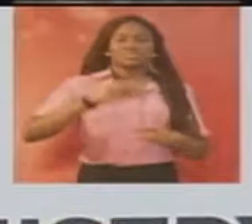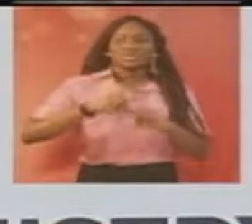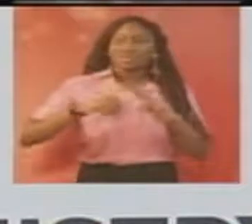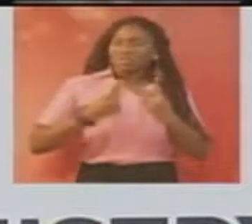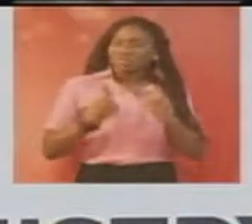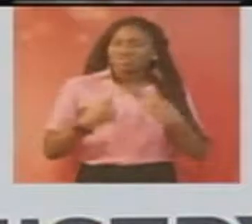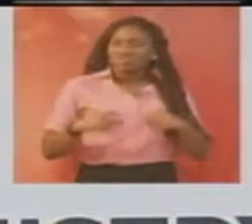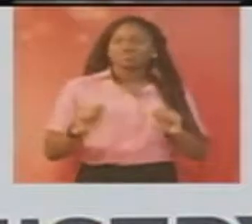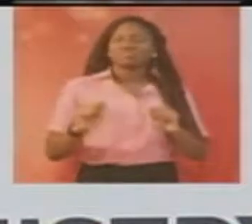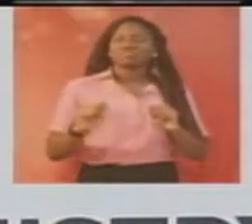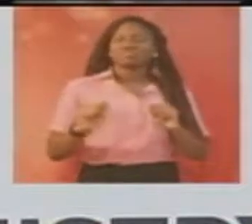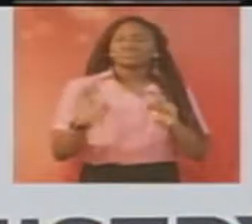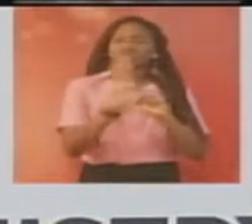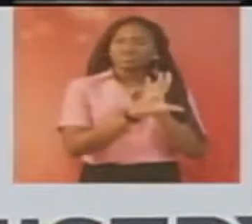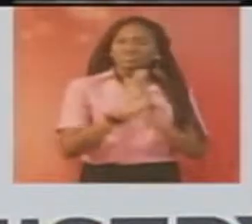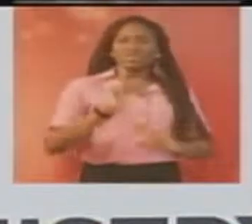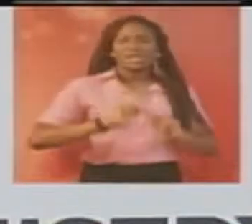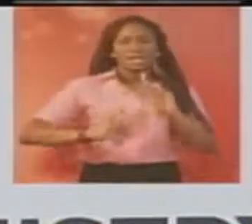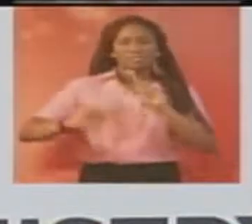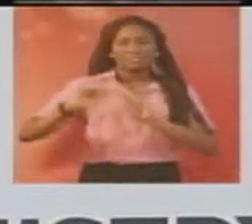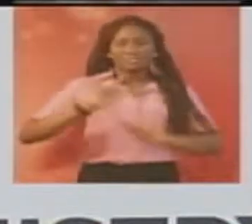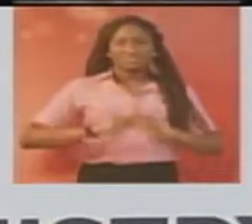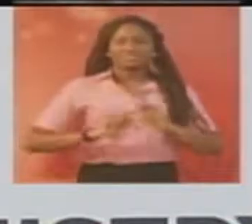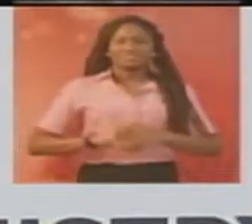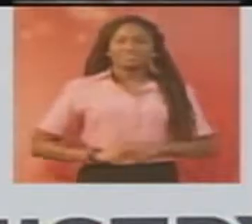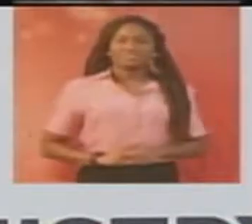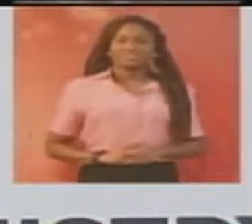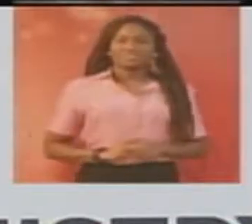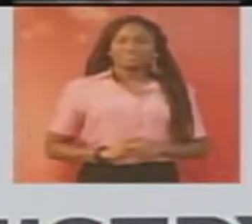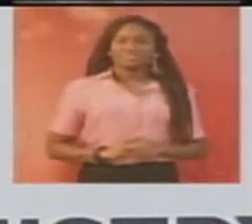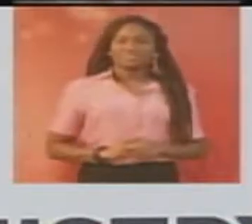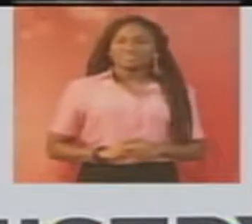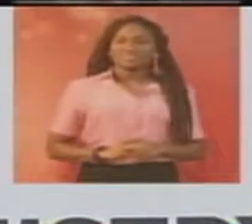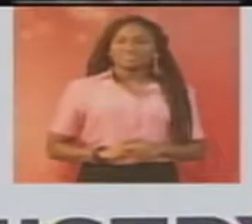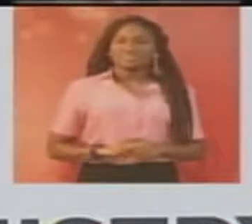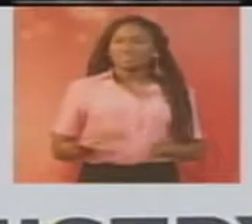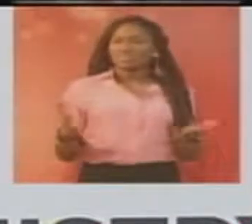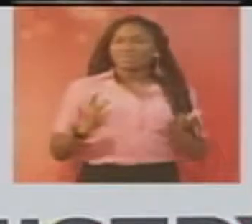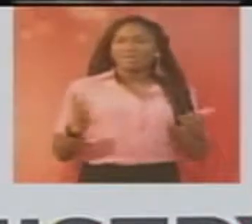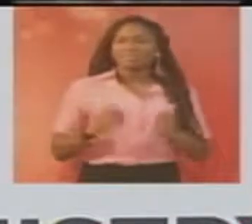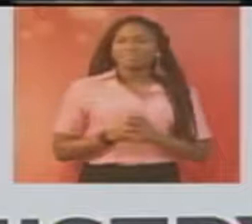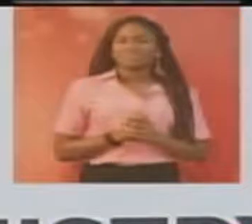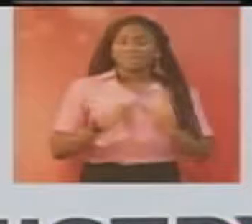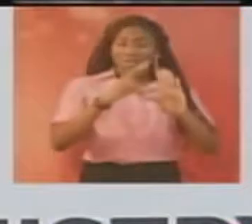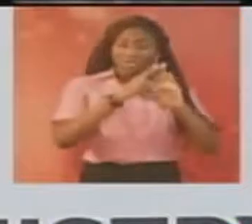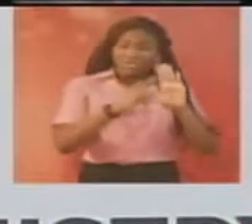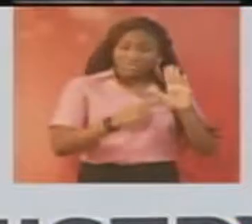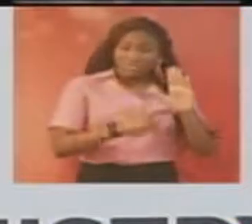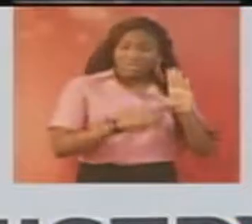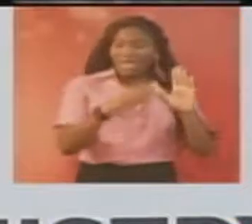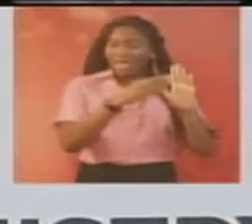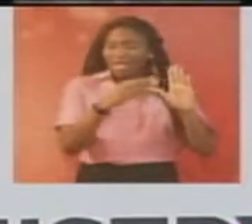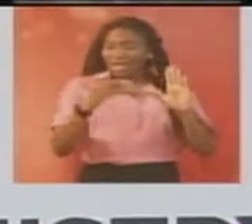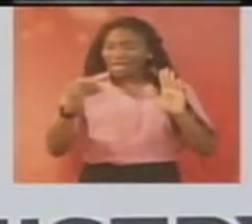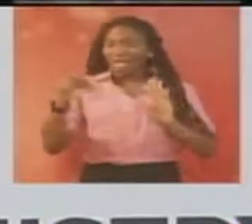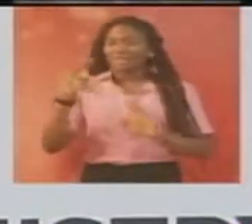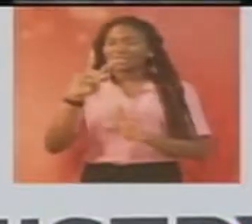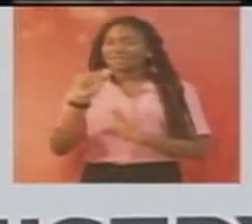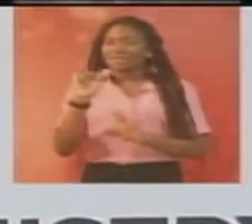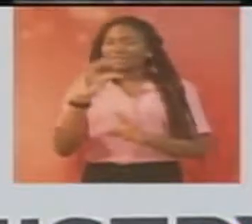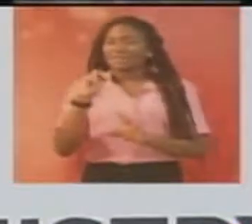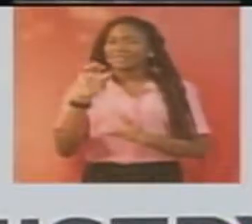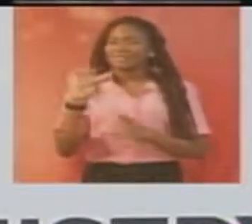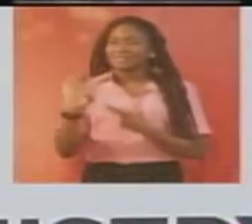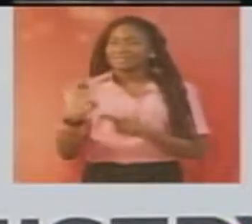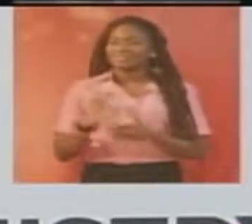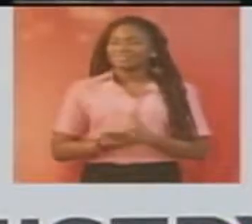our population in all the various ways that are possible. And those ways include the regulations as well as the vaccines. So I hope that brings a